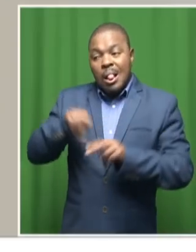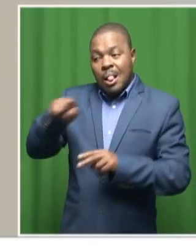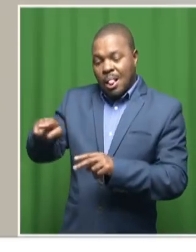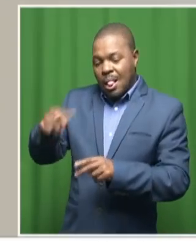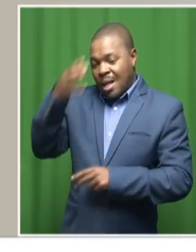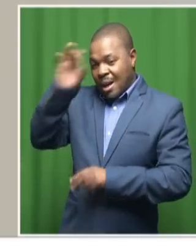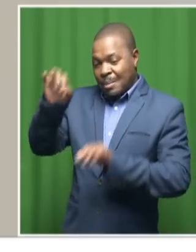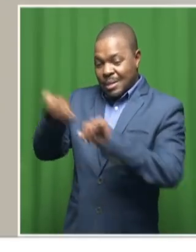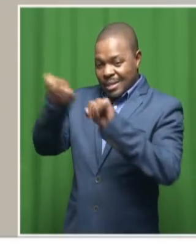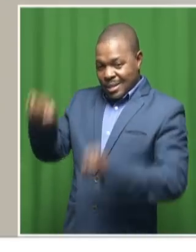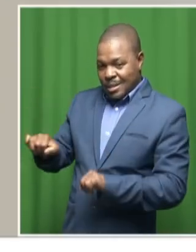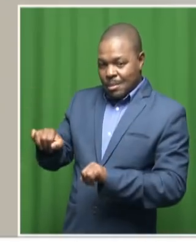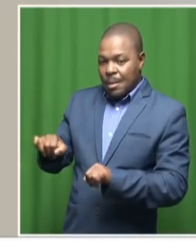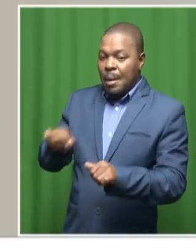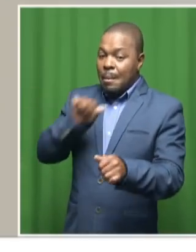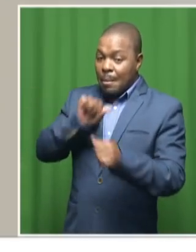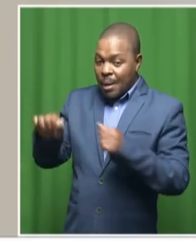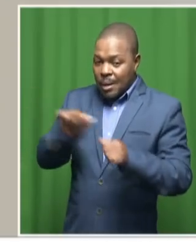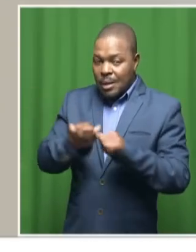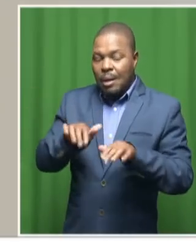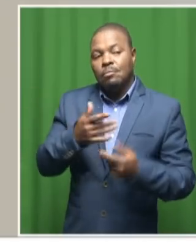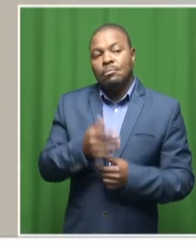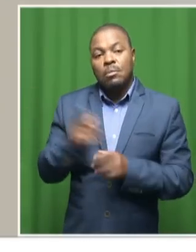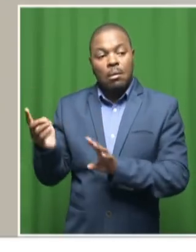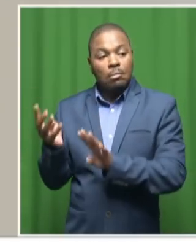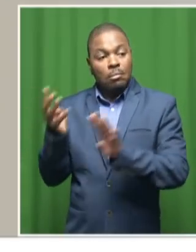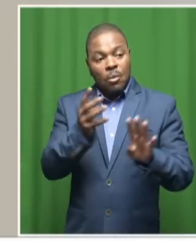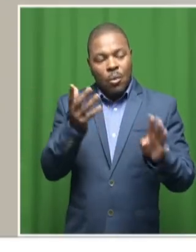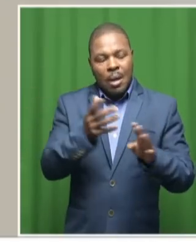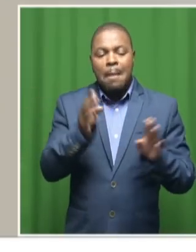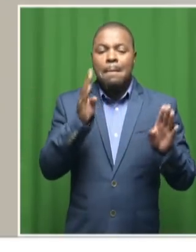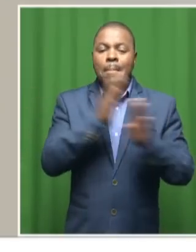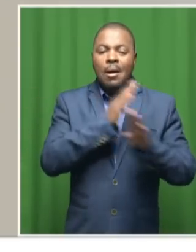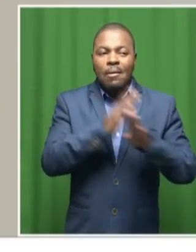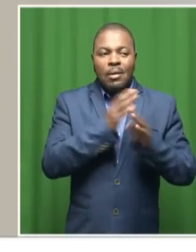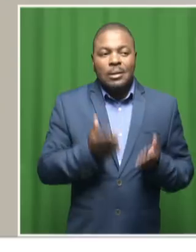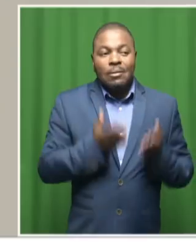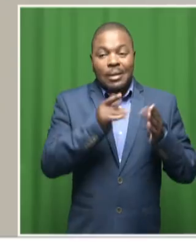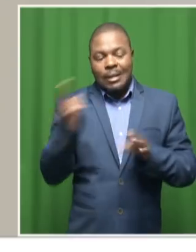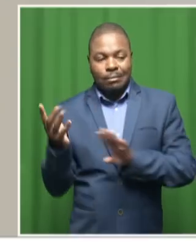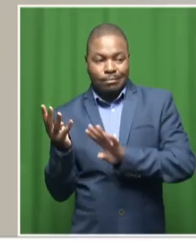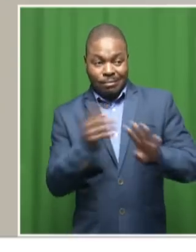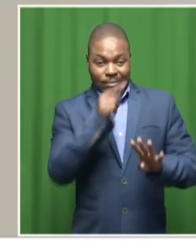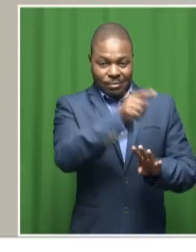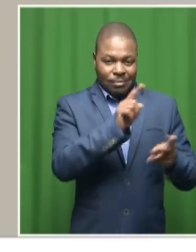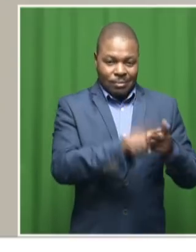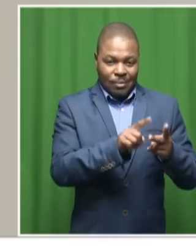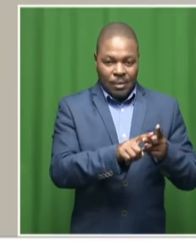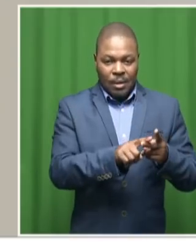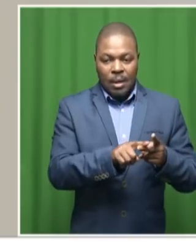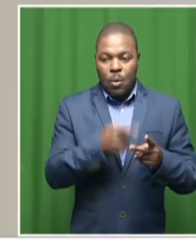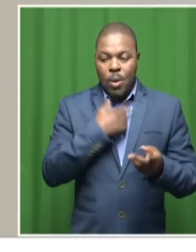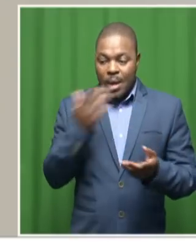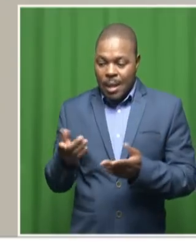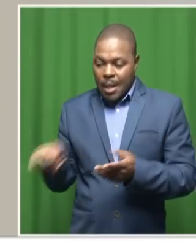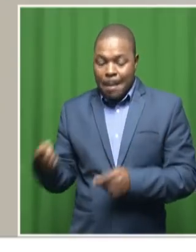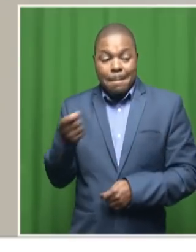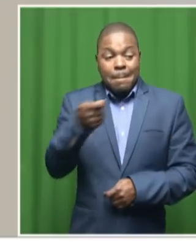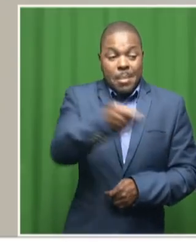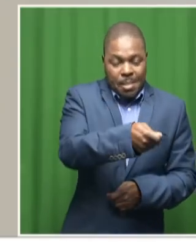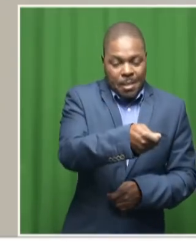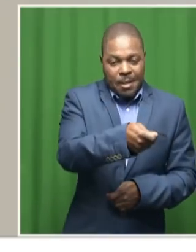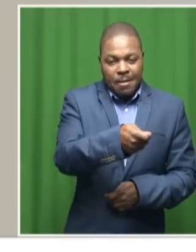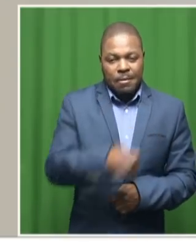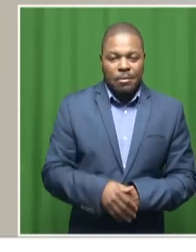sector being seen by those highly capable and competent private providers and paid for from the fund. Then we